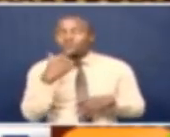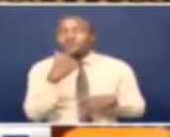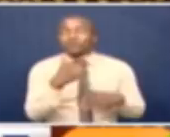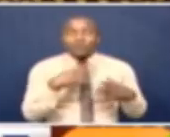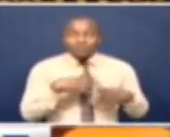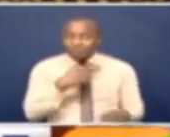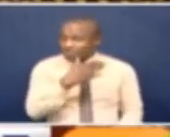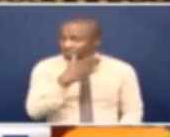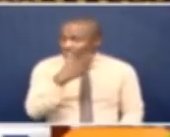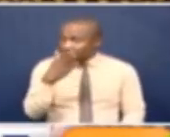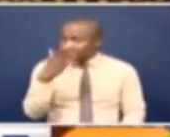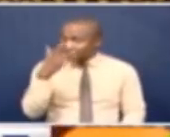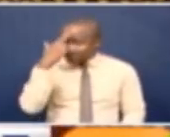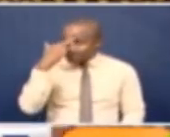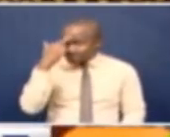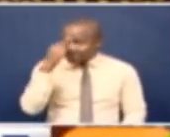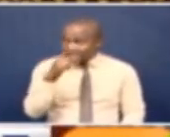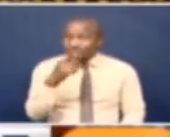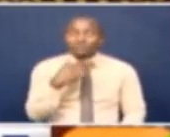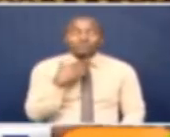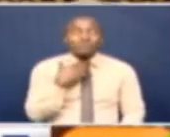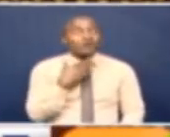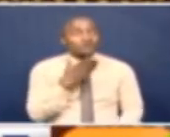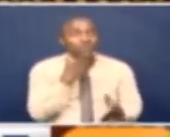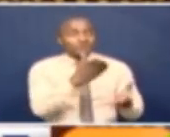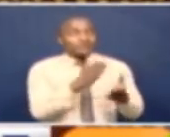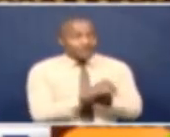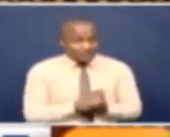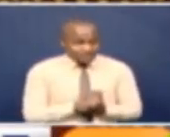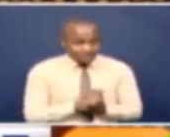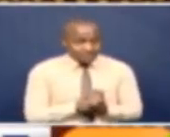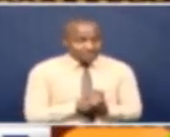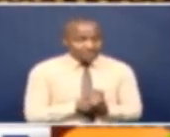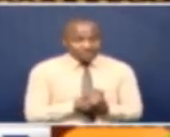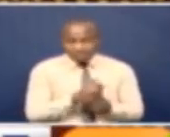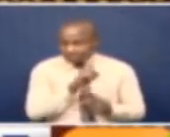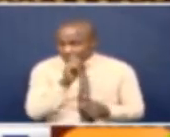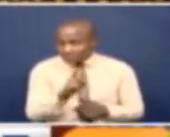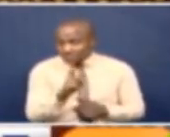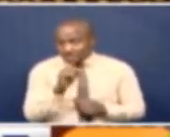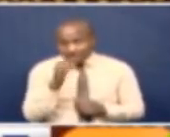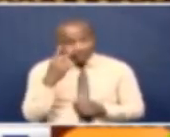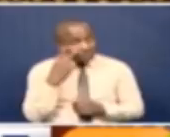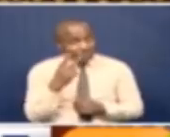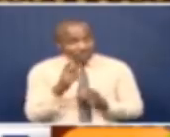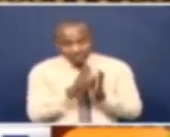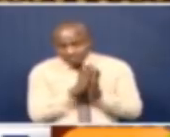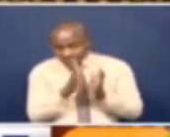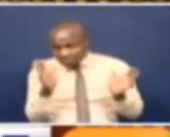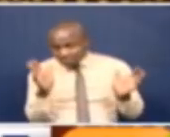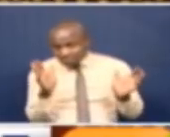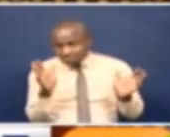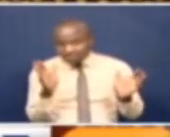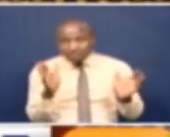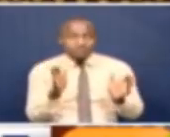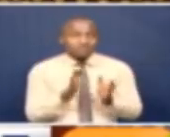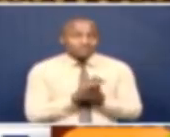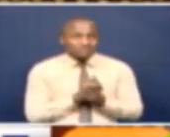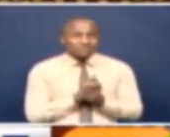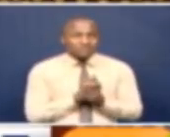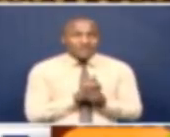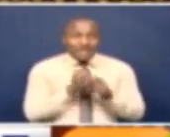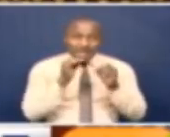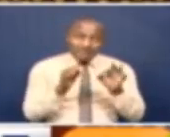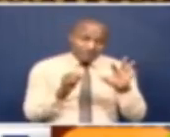talking about, these Maasais, want to be in that people's republic? Because if you look at it in the broader sense, if we were to